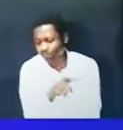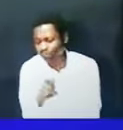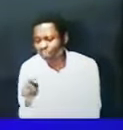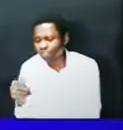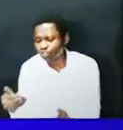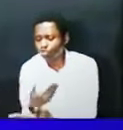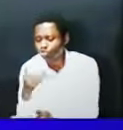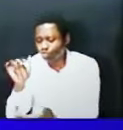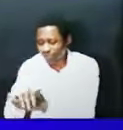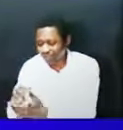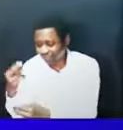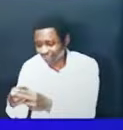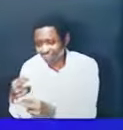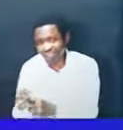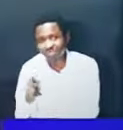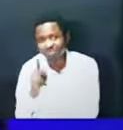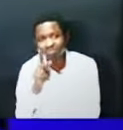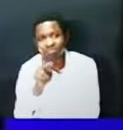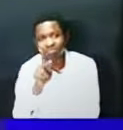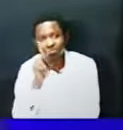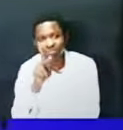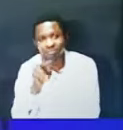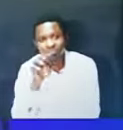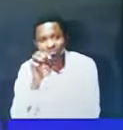Sarah, Abraham